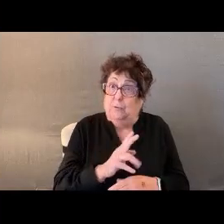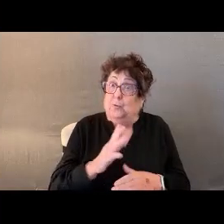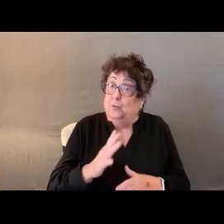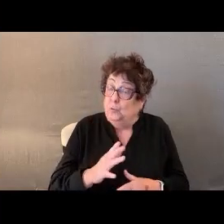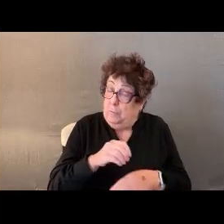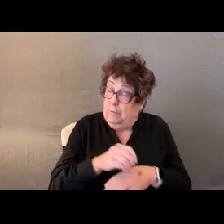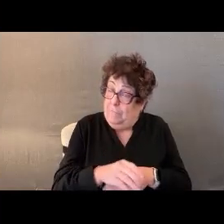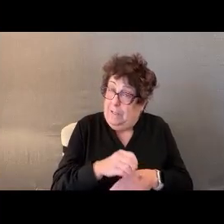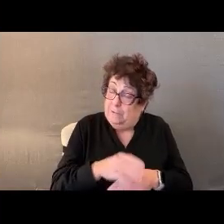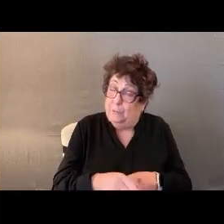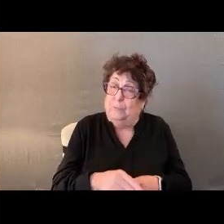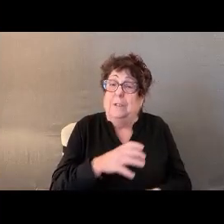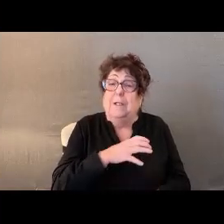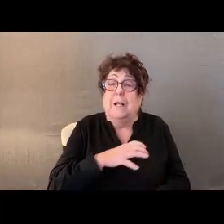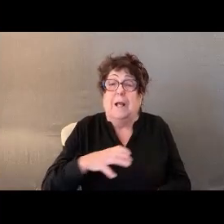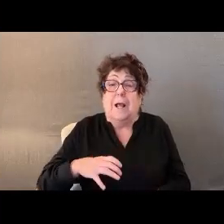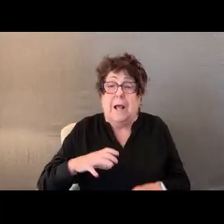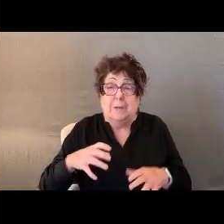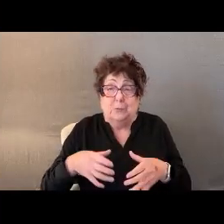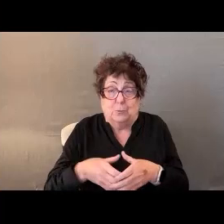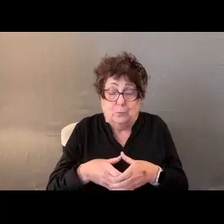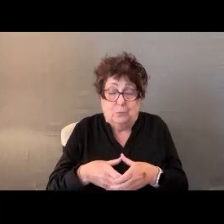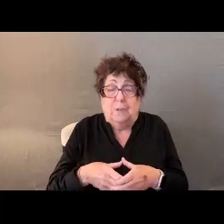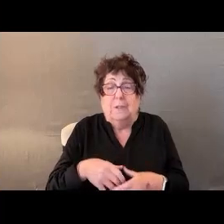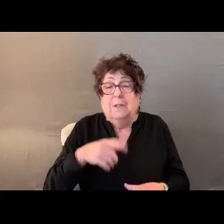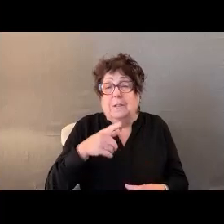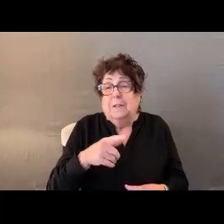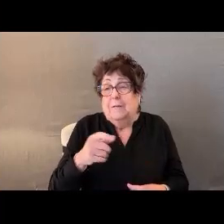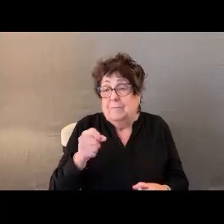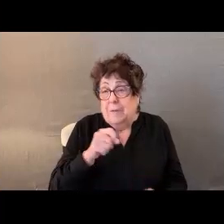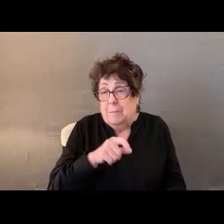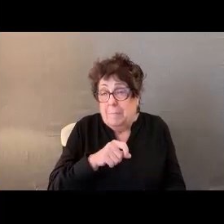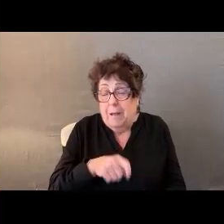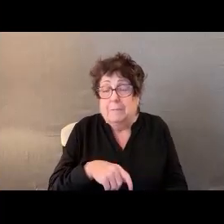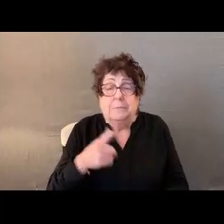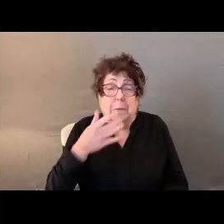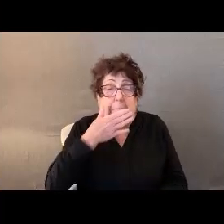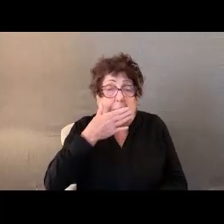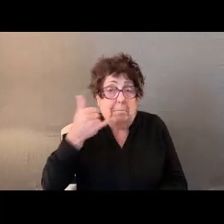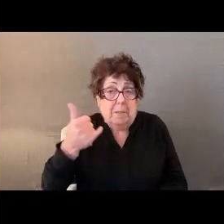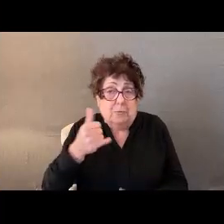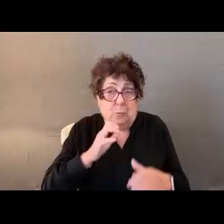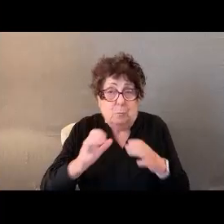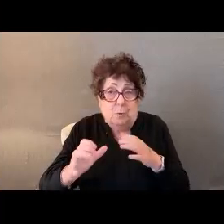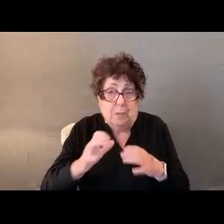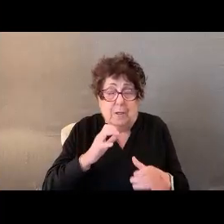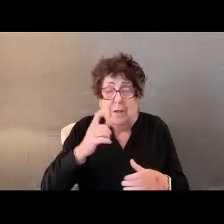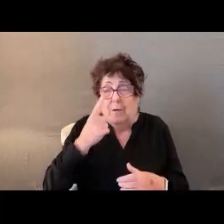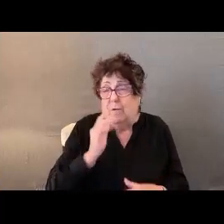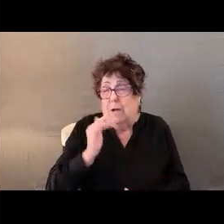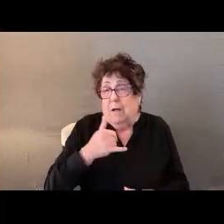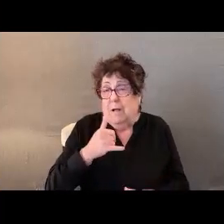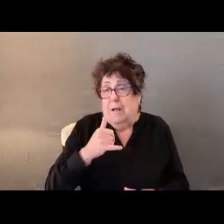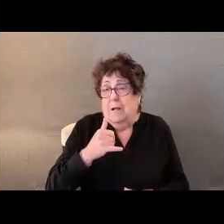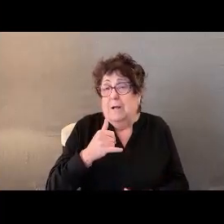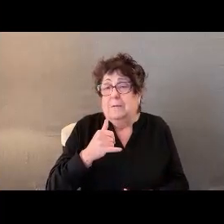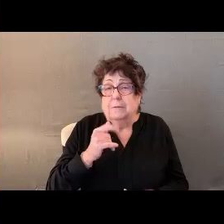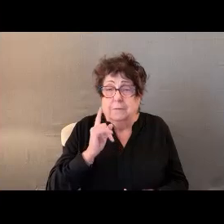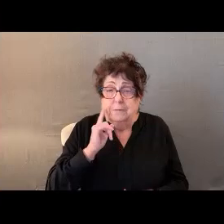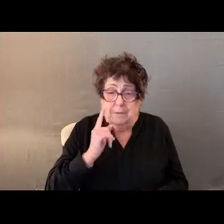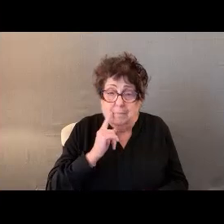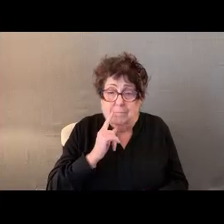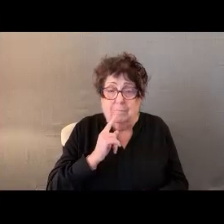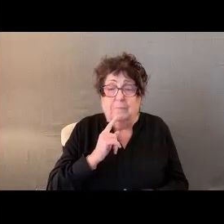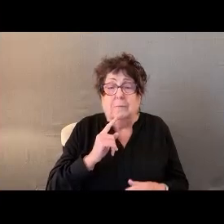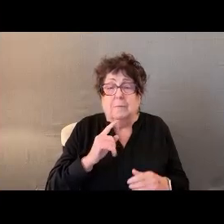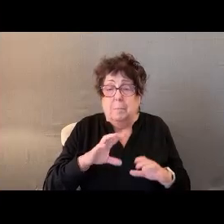who gives feedback on best communication for our deaf patient population. Seattle also has